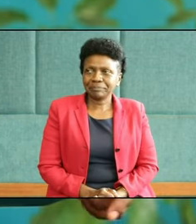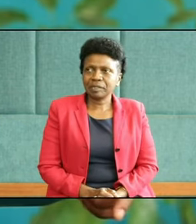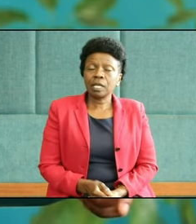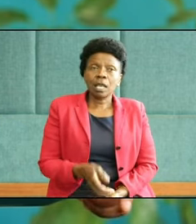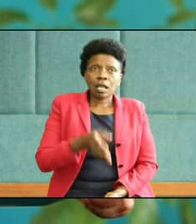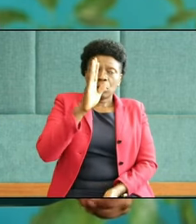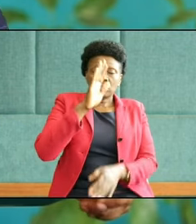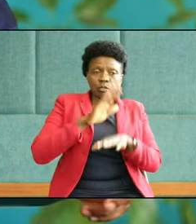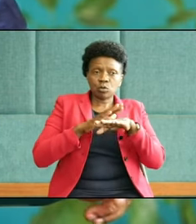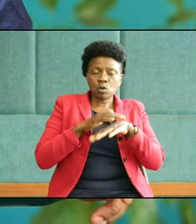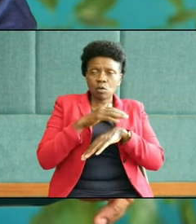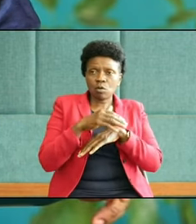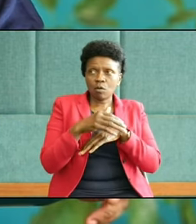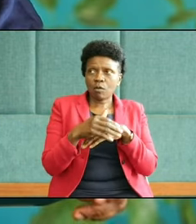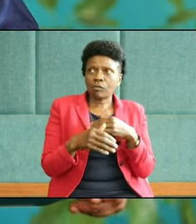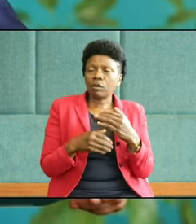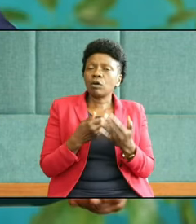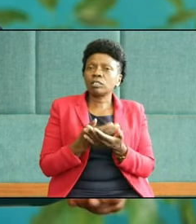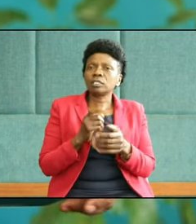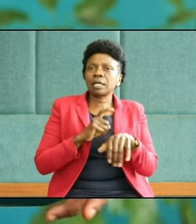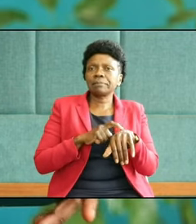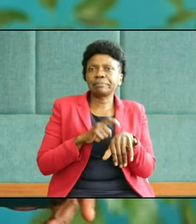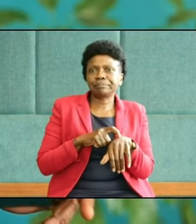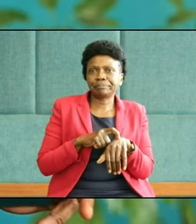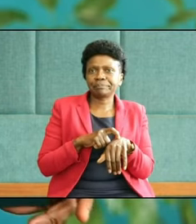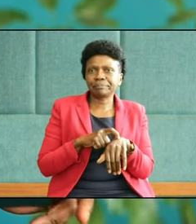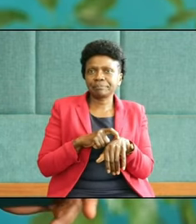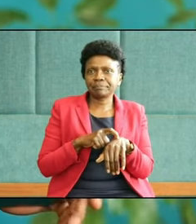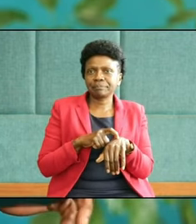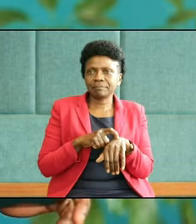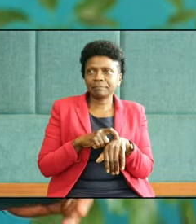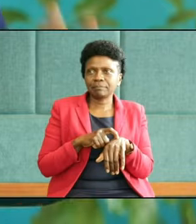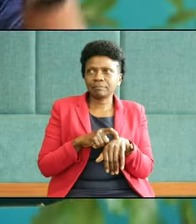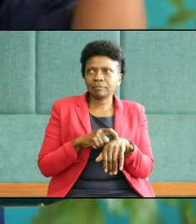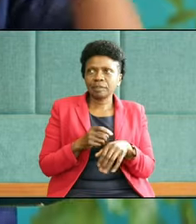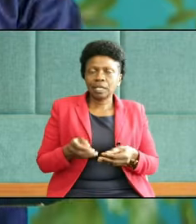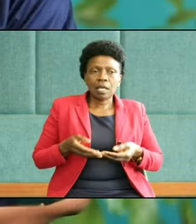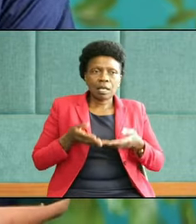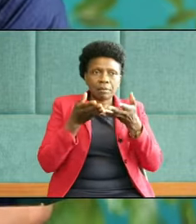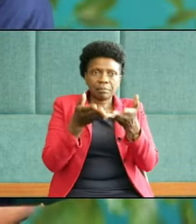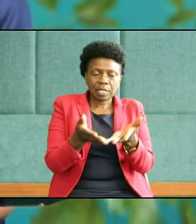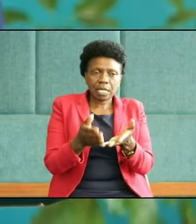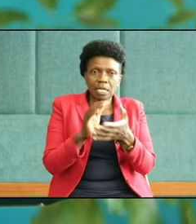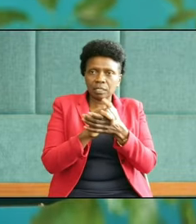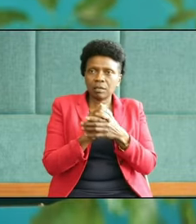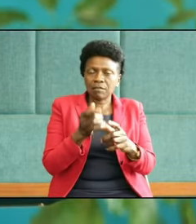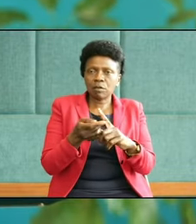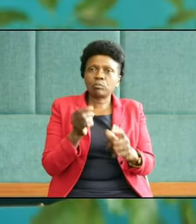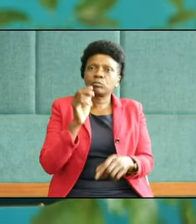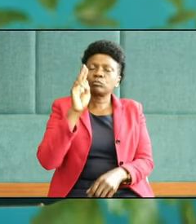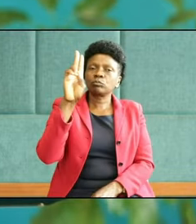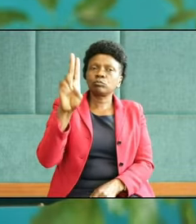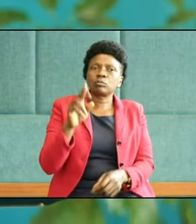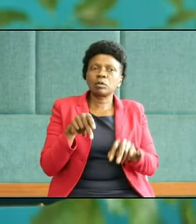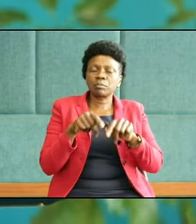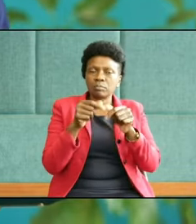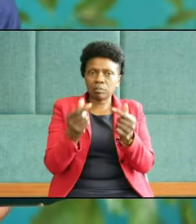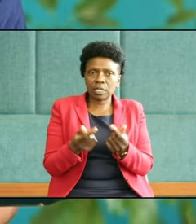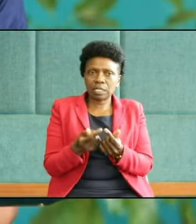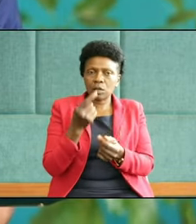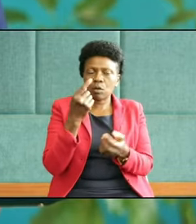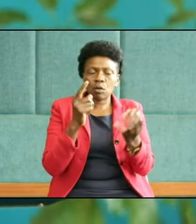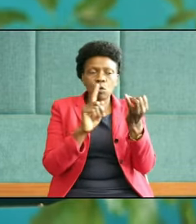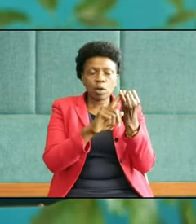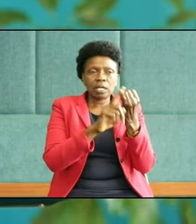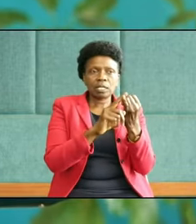God is good. And all the time, I bring greetings from two places. Number one, I bring greetings from